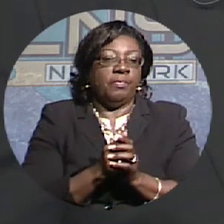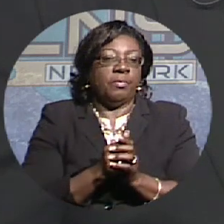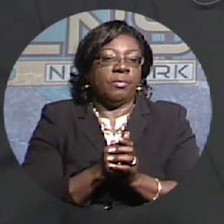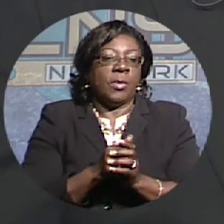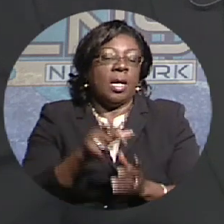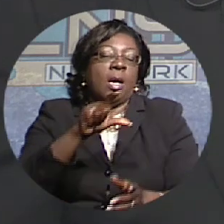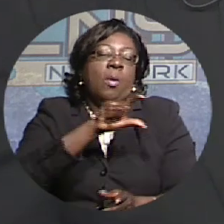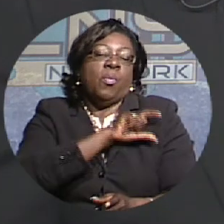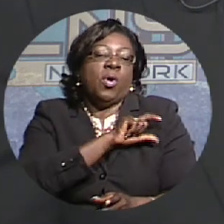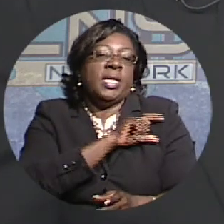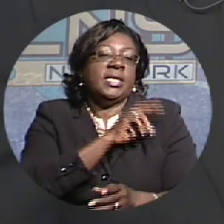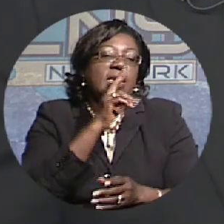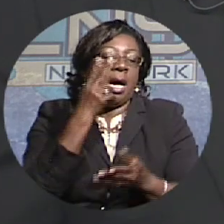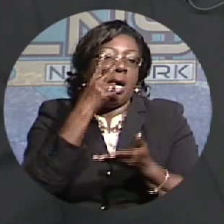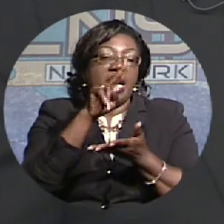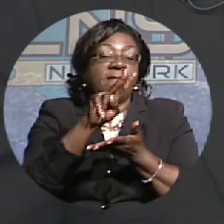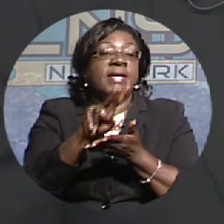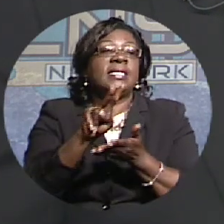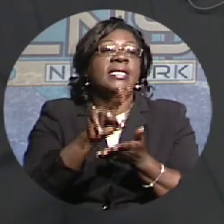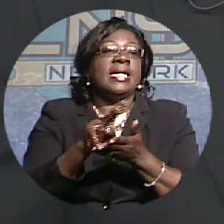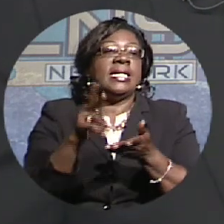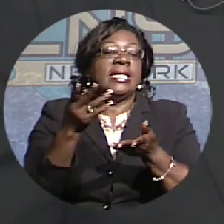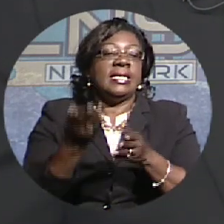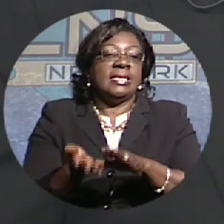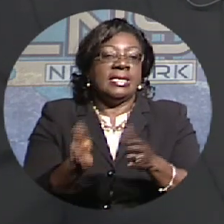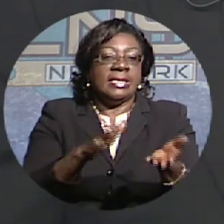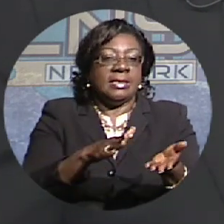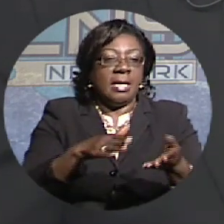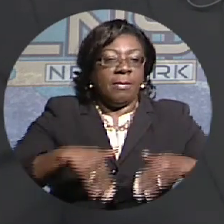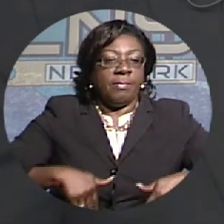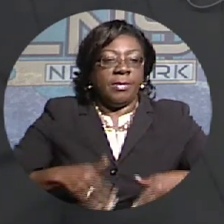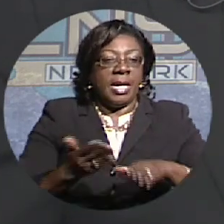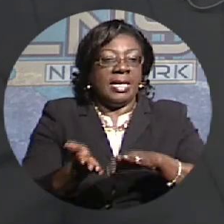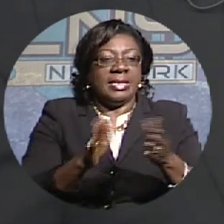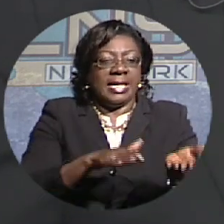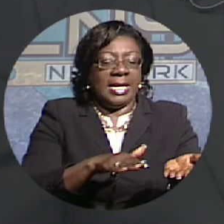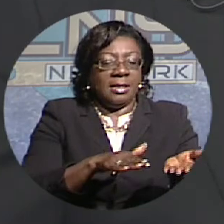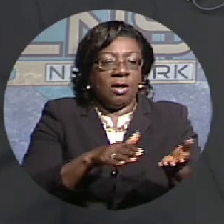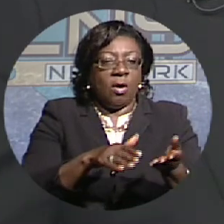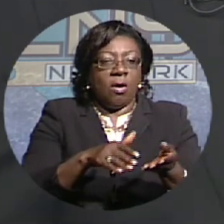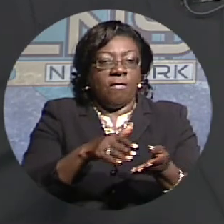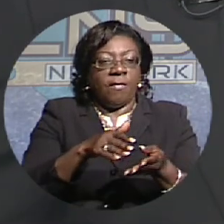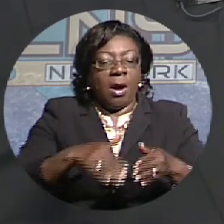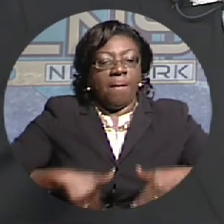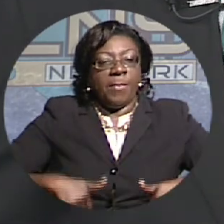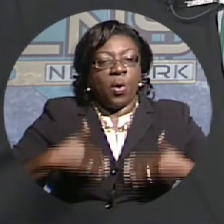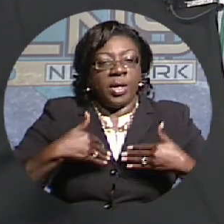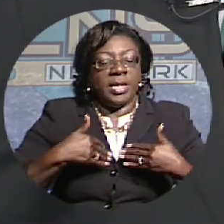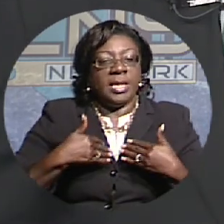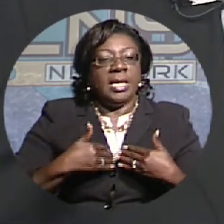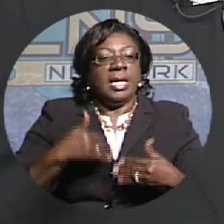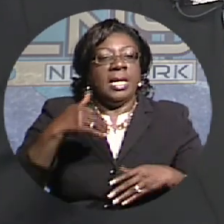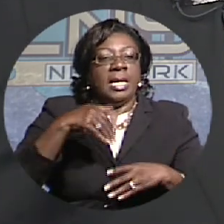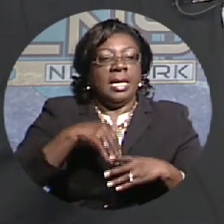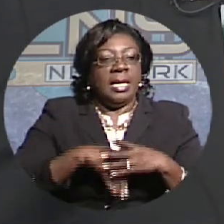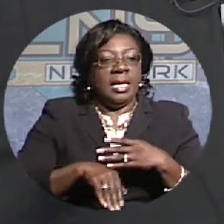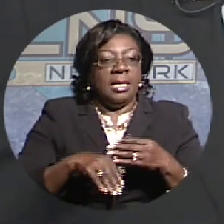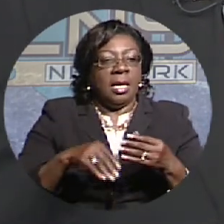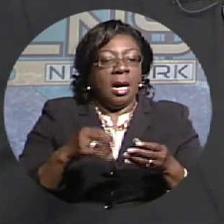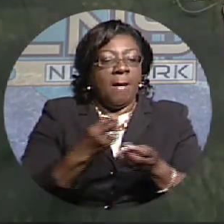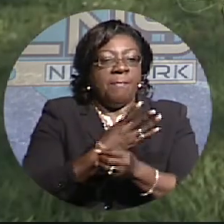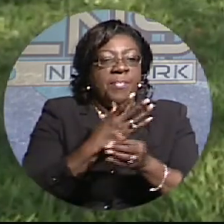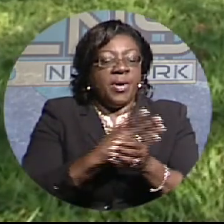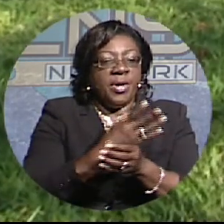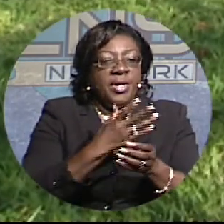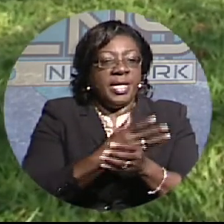Police are investigating the death of a male whose body was discovered in a burning vehicle at the rear of the Dundas Center for the Performing Arts. The